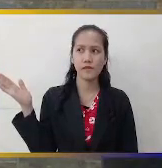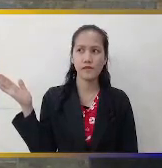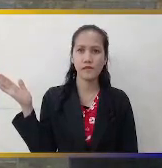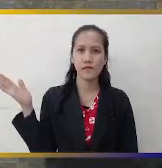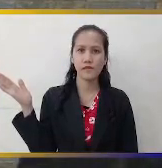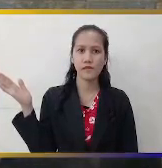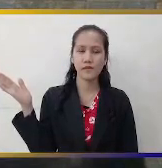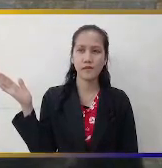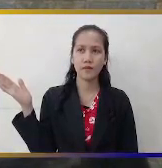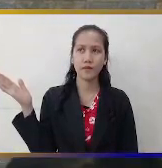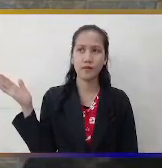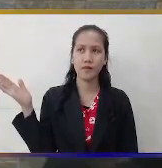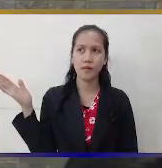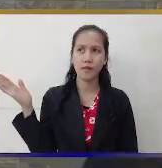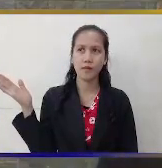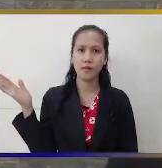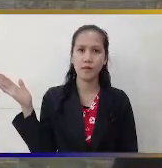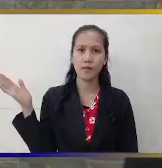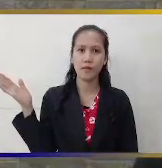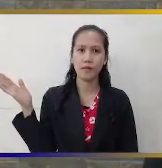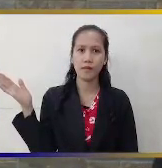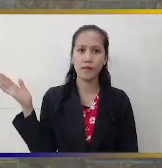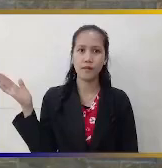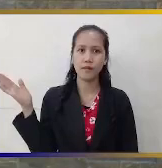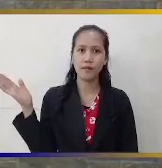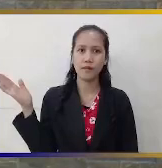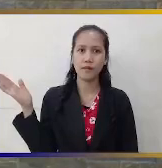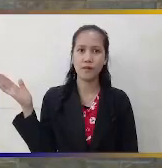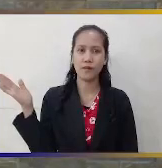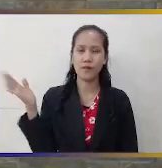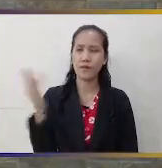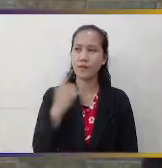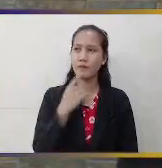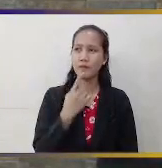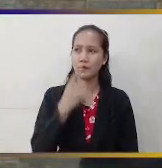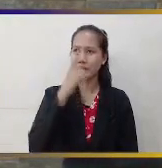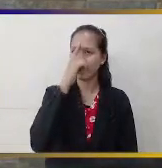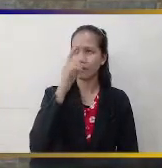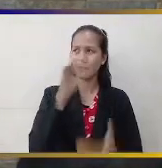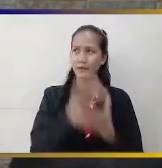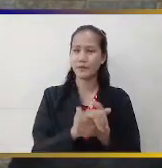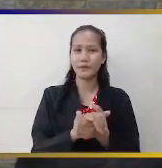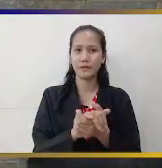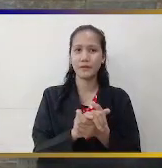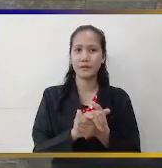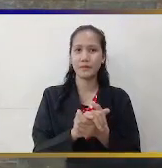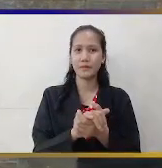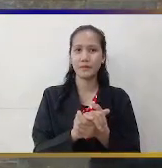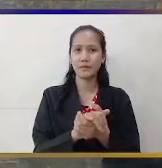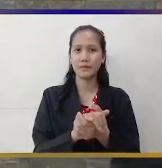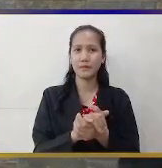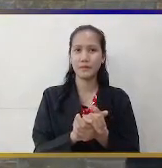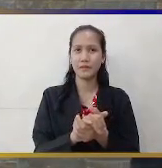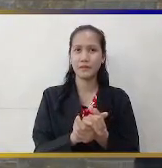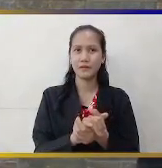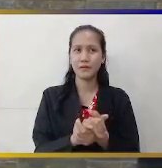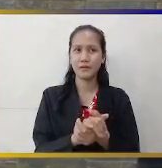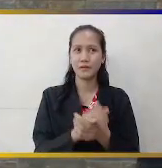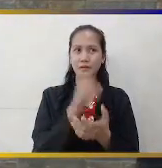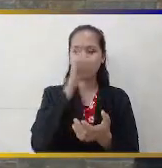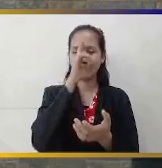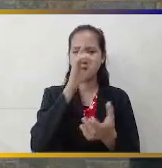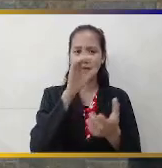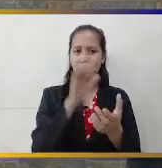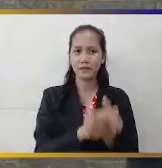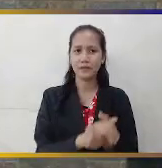grudgingly, you're giving it willingly. You're giving it by faith. I believe, and that settles it. I believe I'm going to give. I believe I'm going to tithe. I